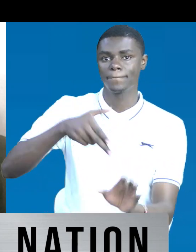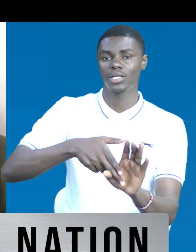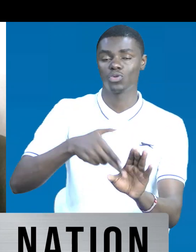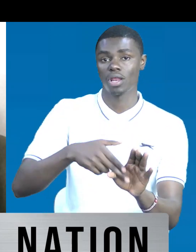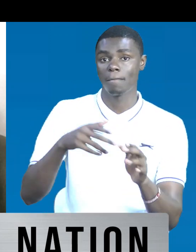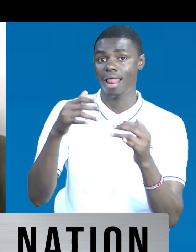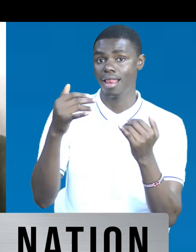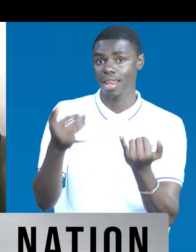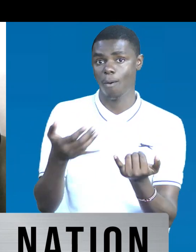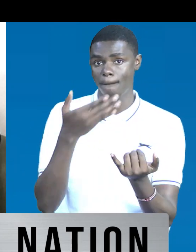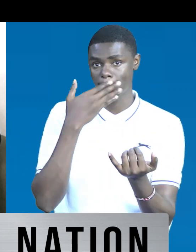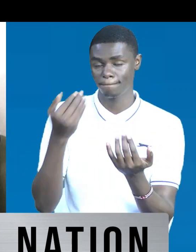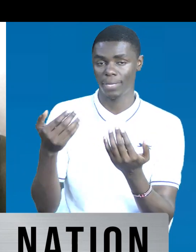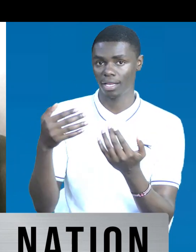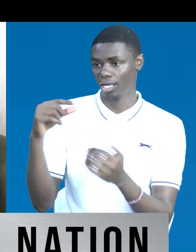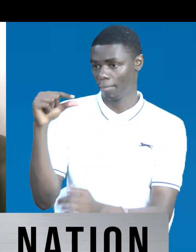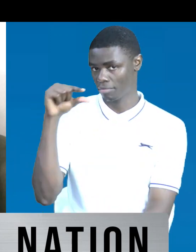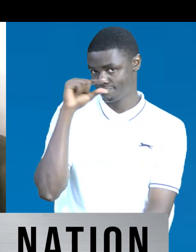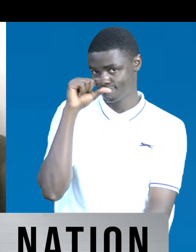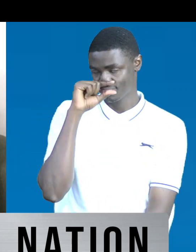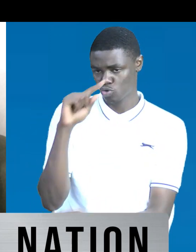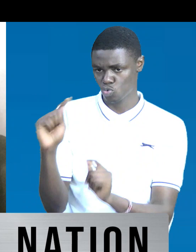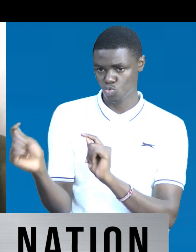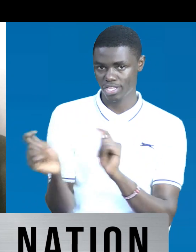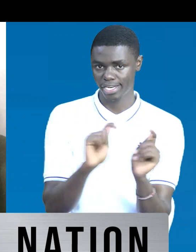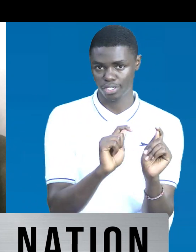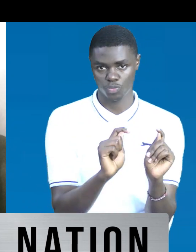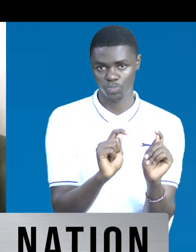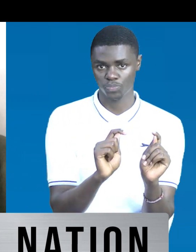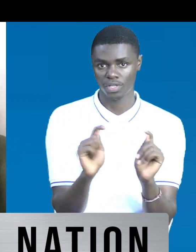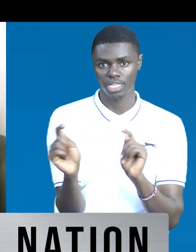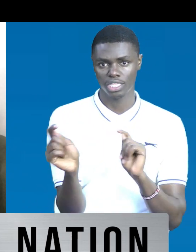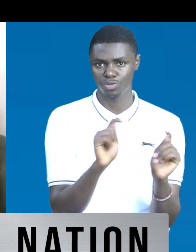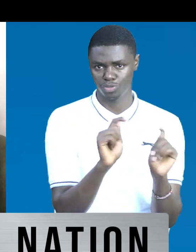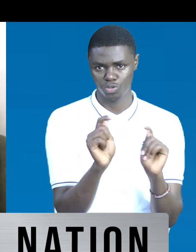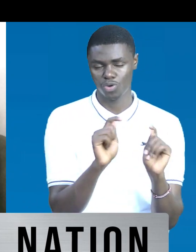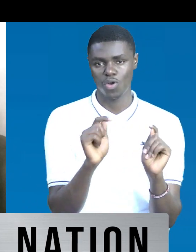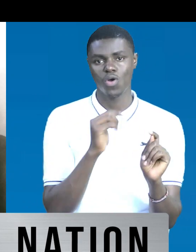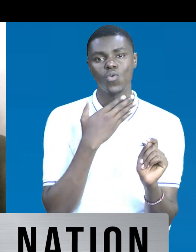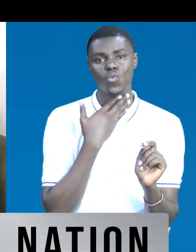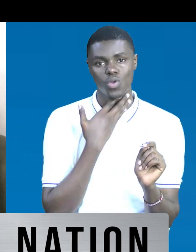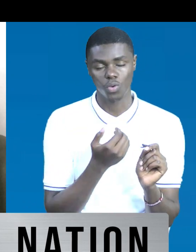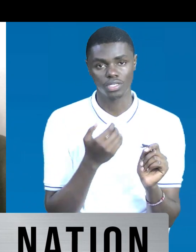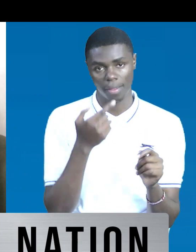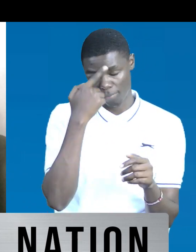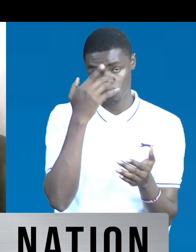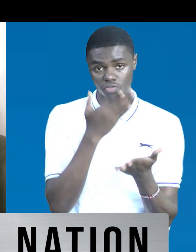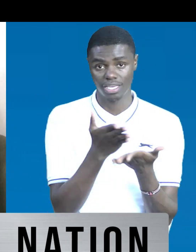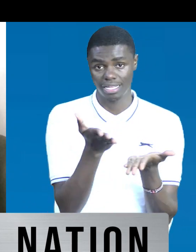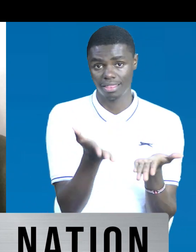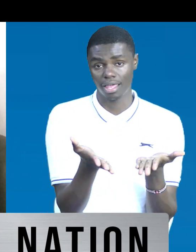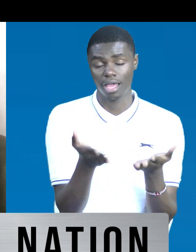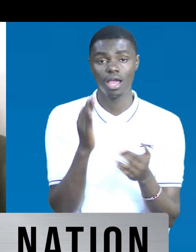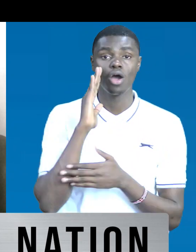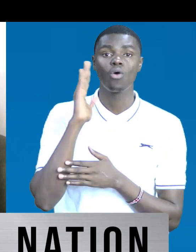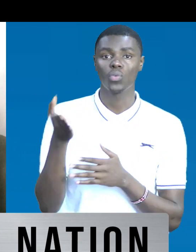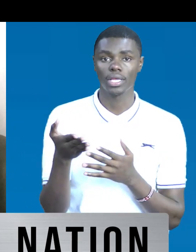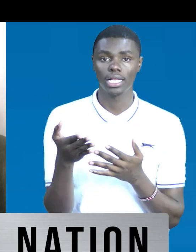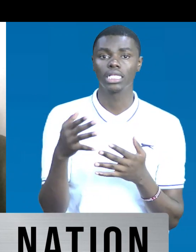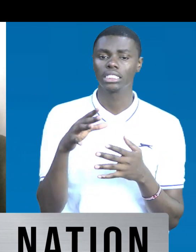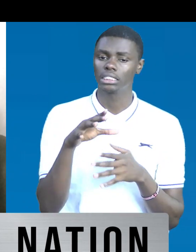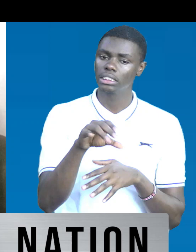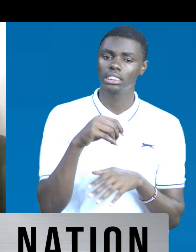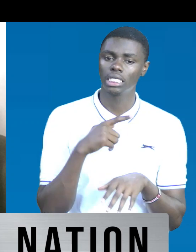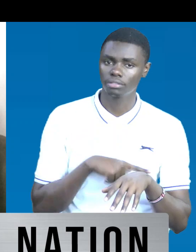better bits. So in the transition that we envisage, because of the reality that is there, it's going to take a lot of